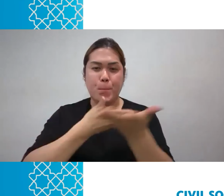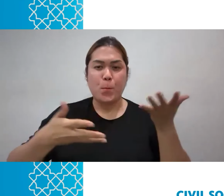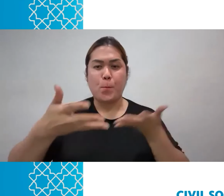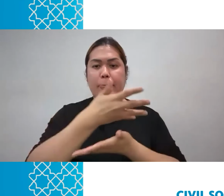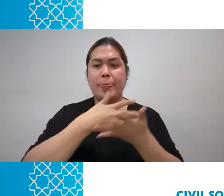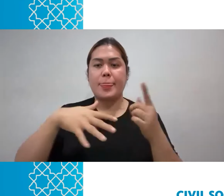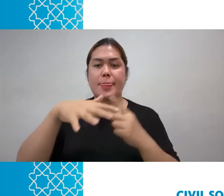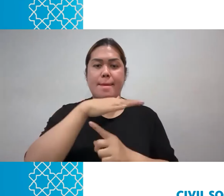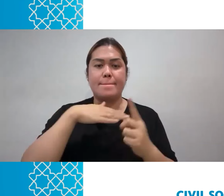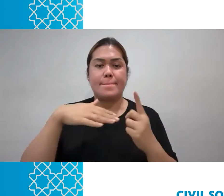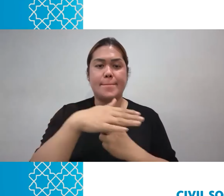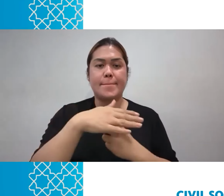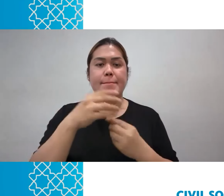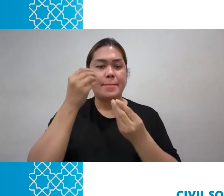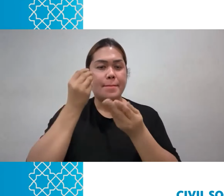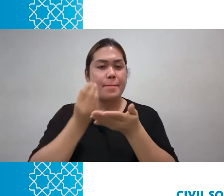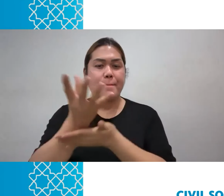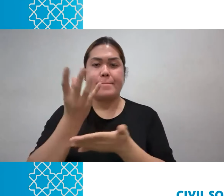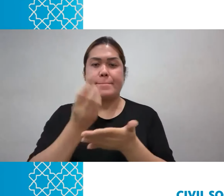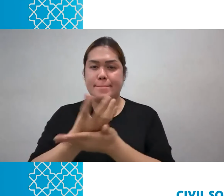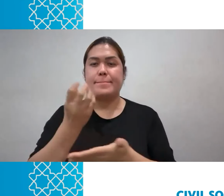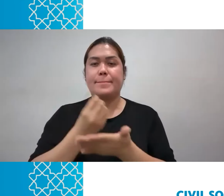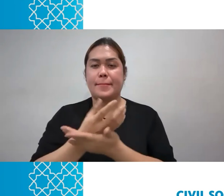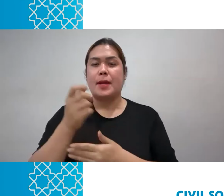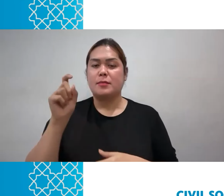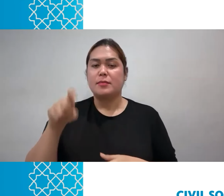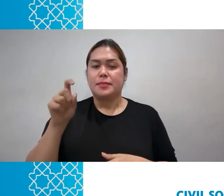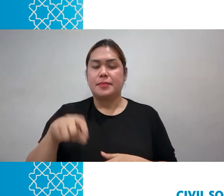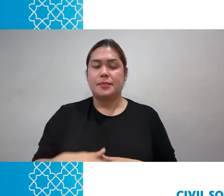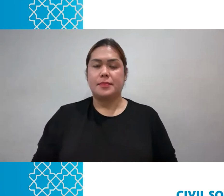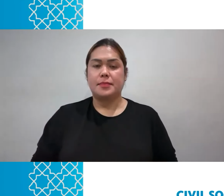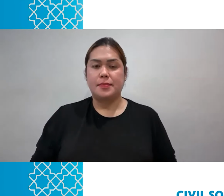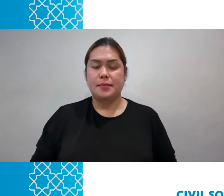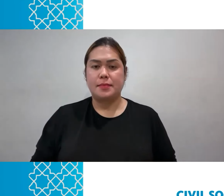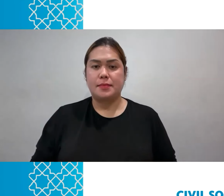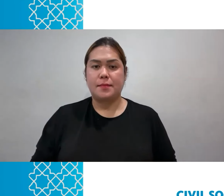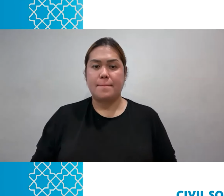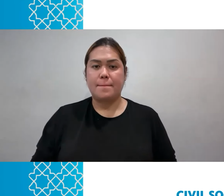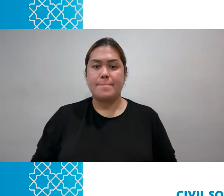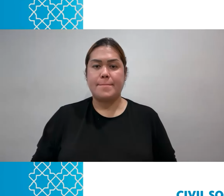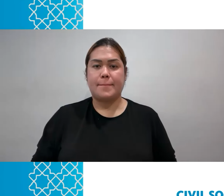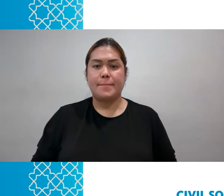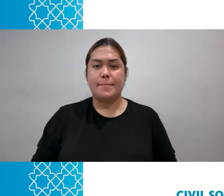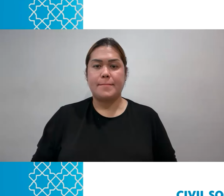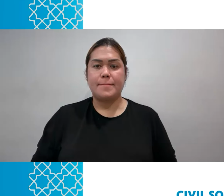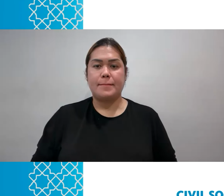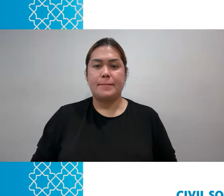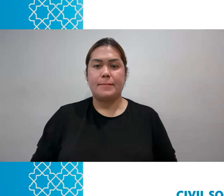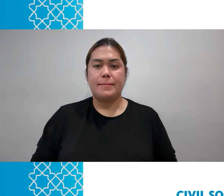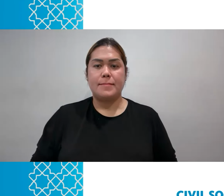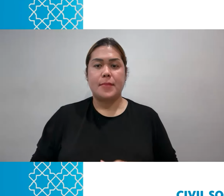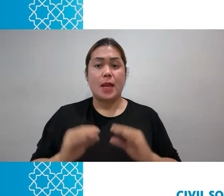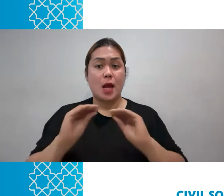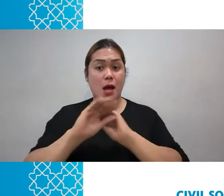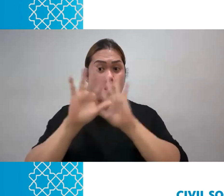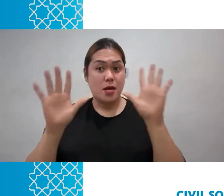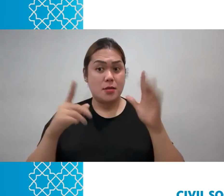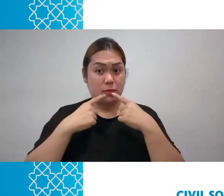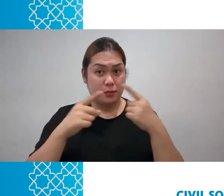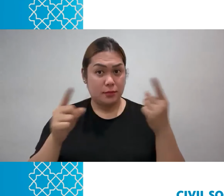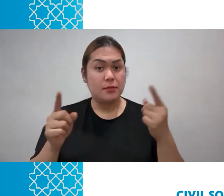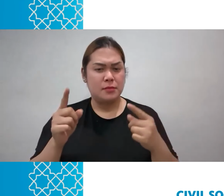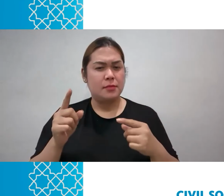information disclosure. So I take that, there's still a clear message to us that we